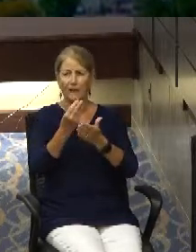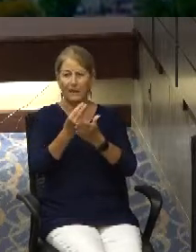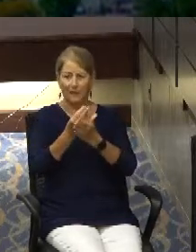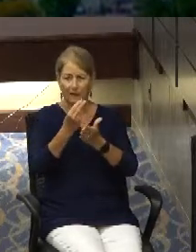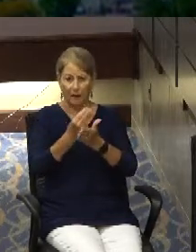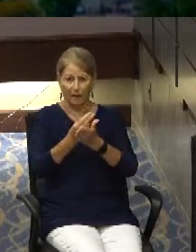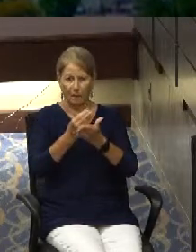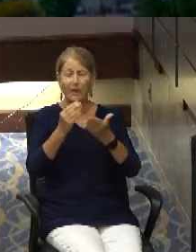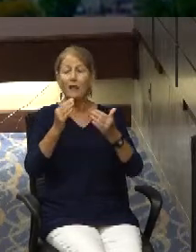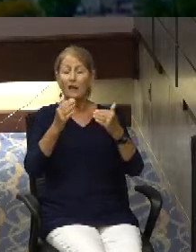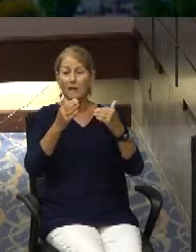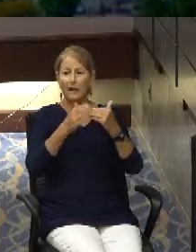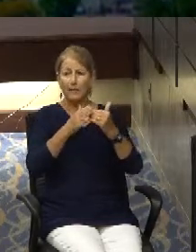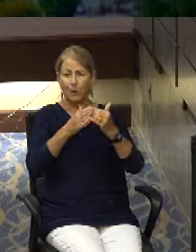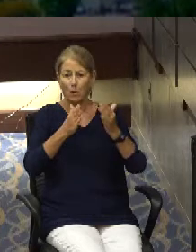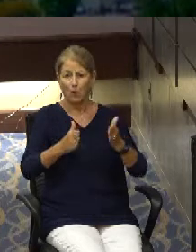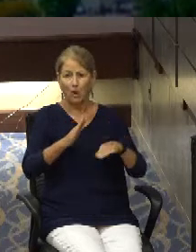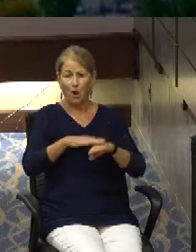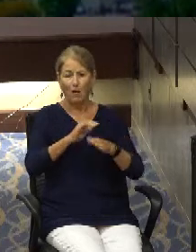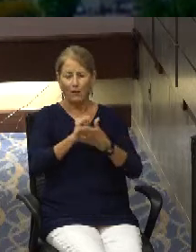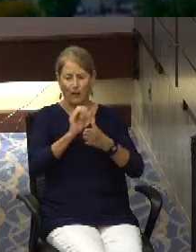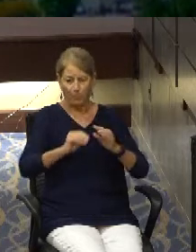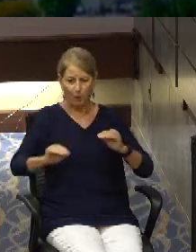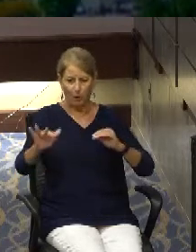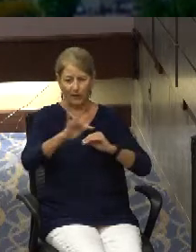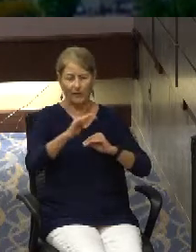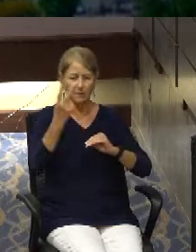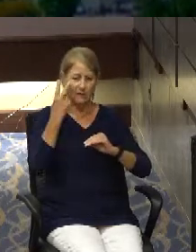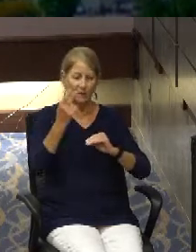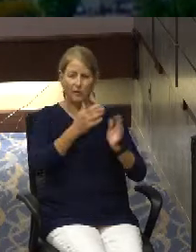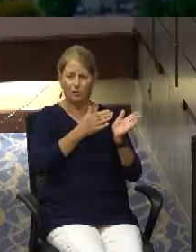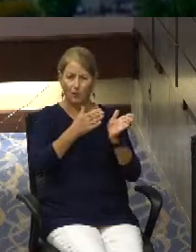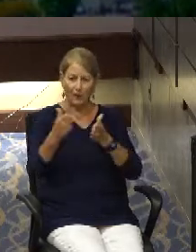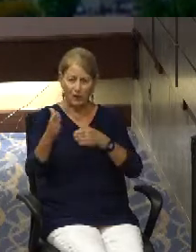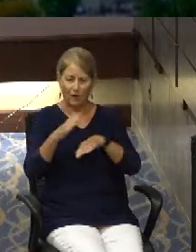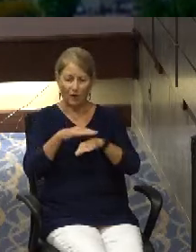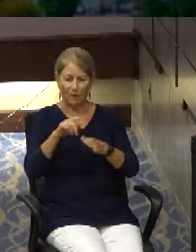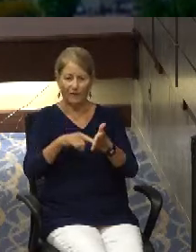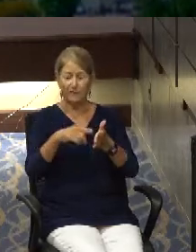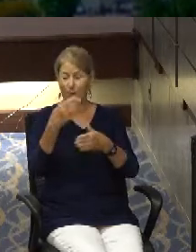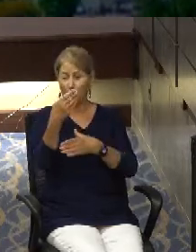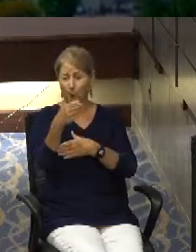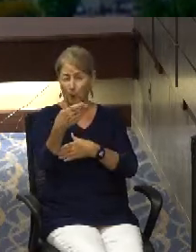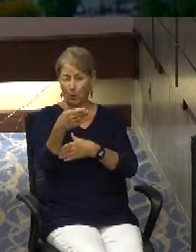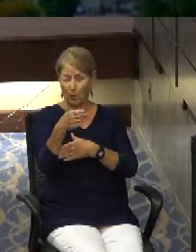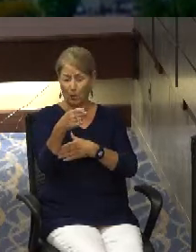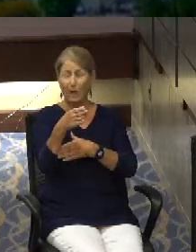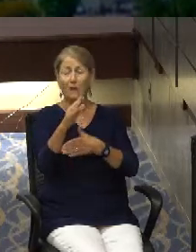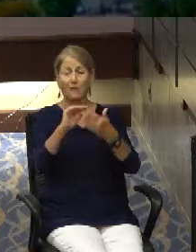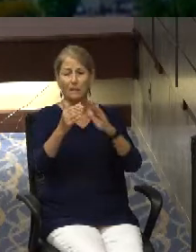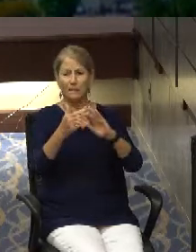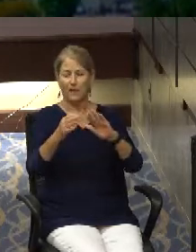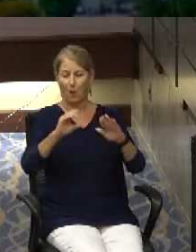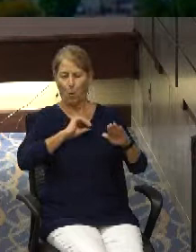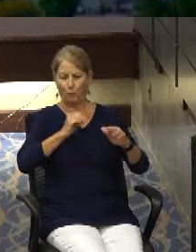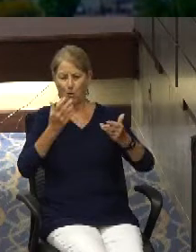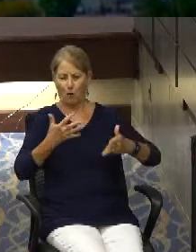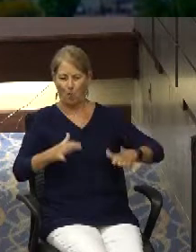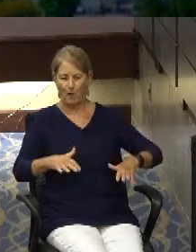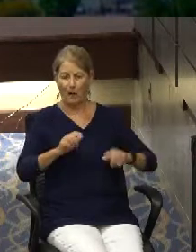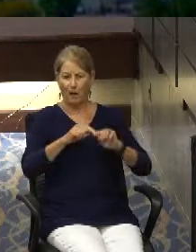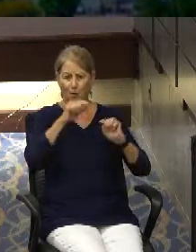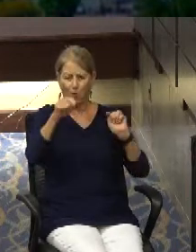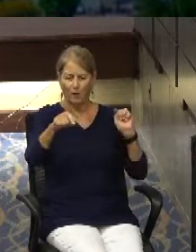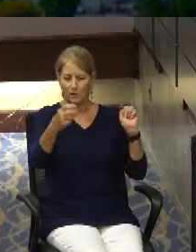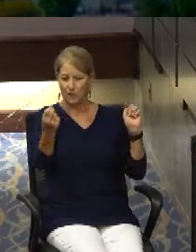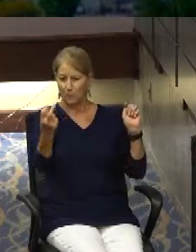another graphic that shows some of the strategy behind it as well. Everything in blue the city also owns already, so across 12th Street